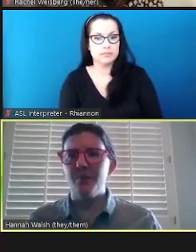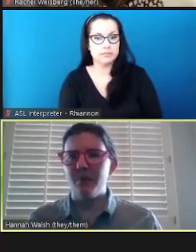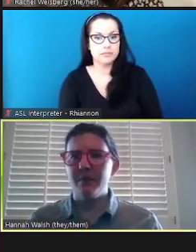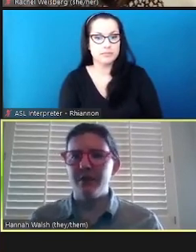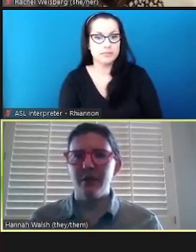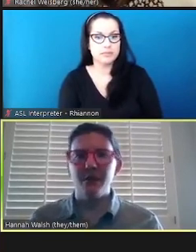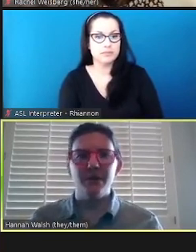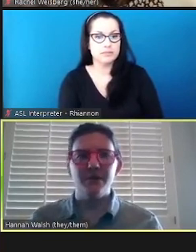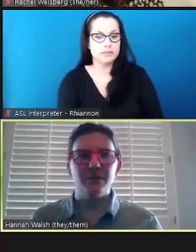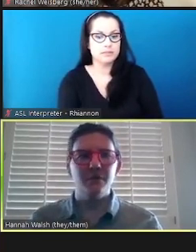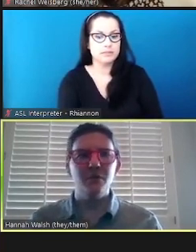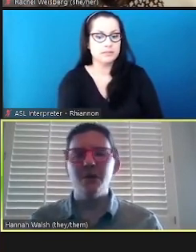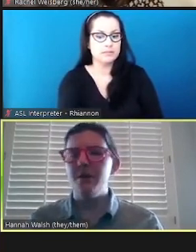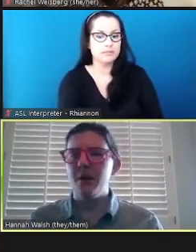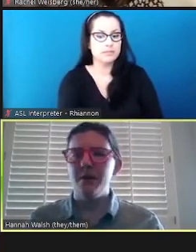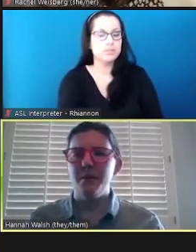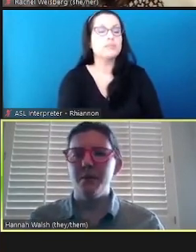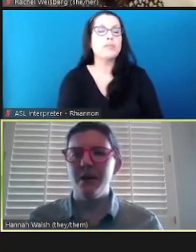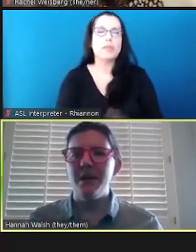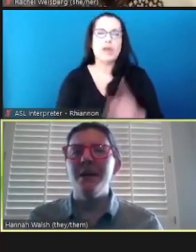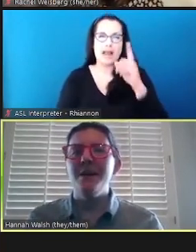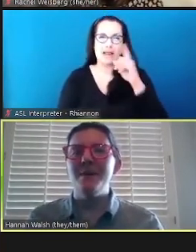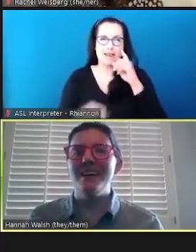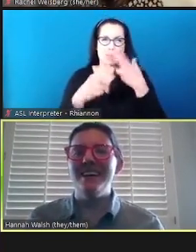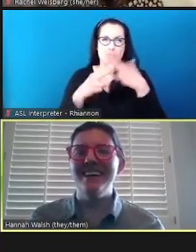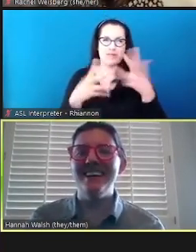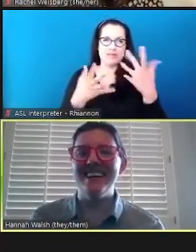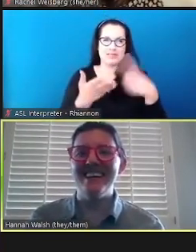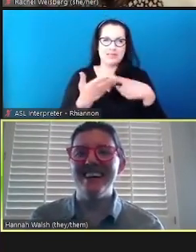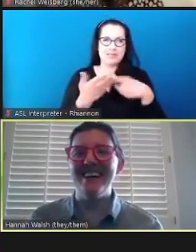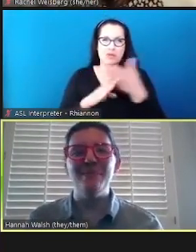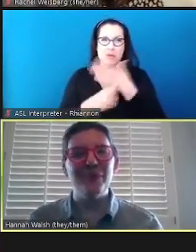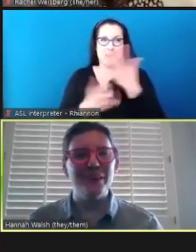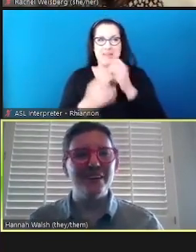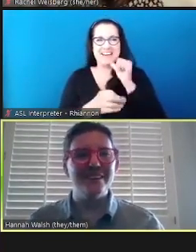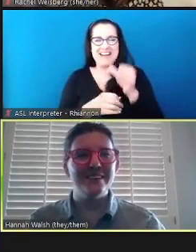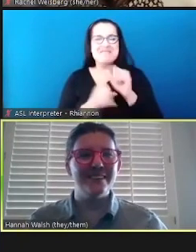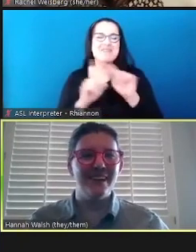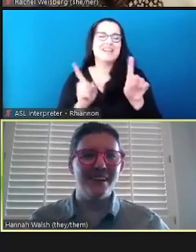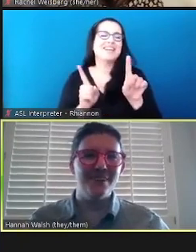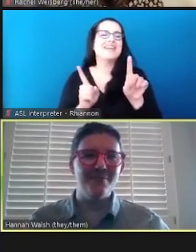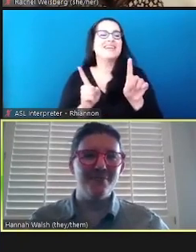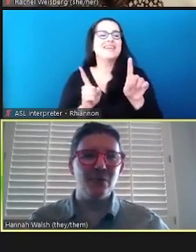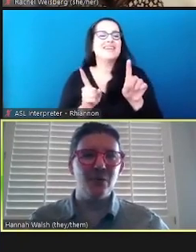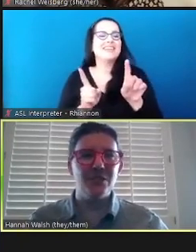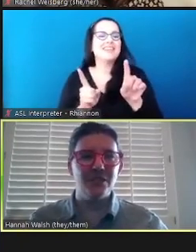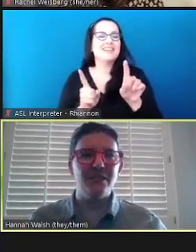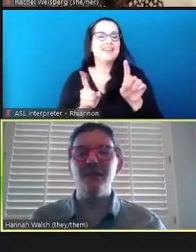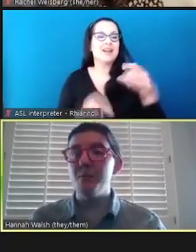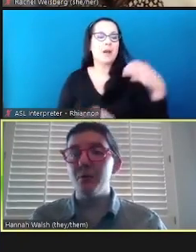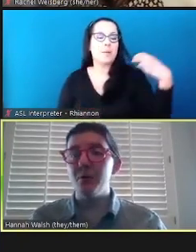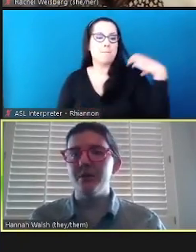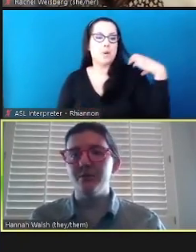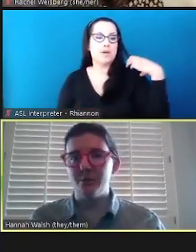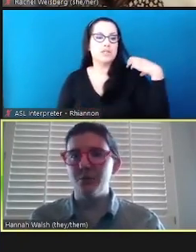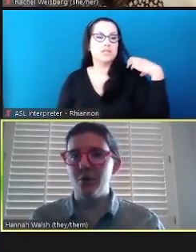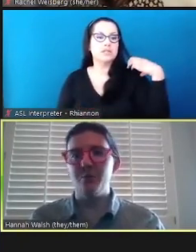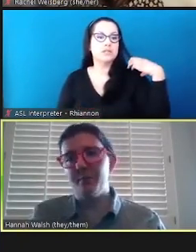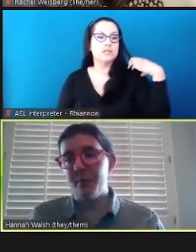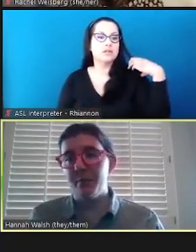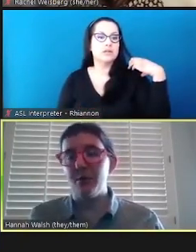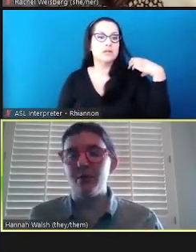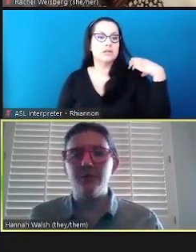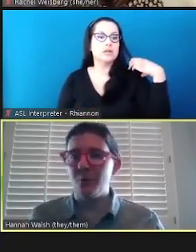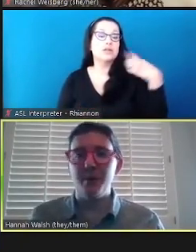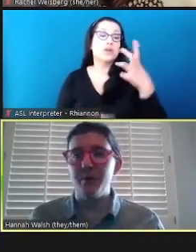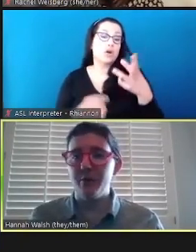think we briefly talked about this before, maybe not, but employers, the question is, some employers,